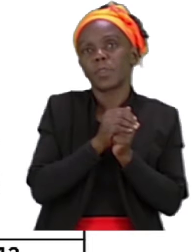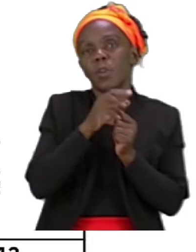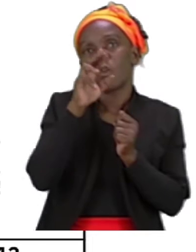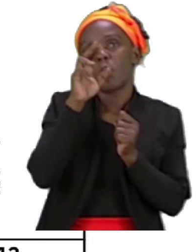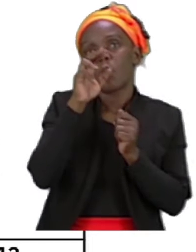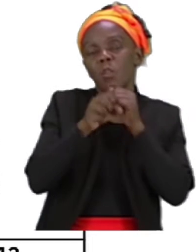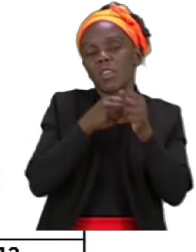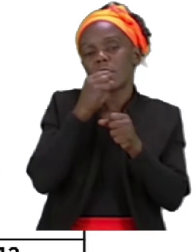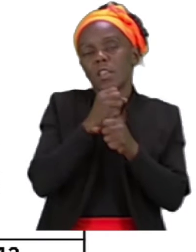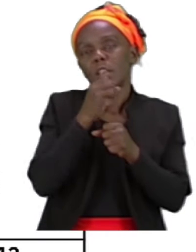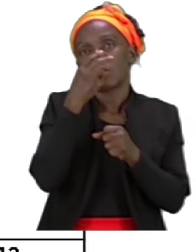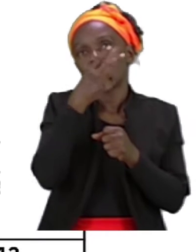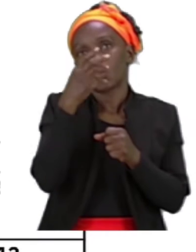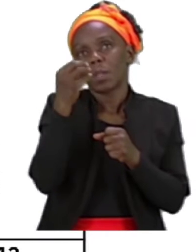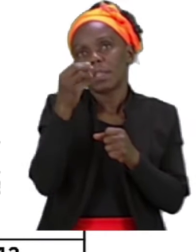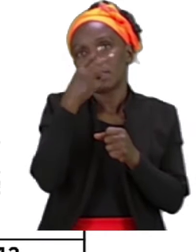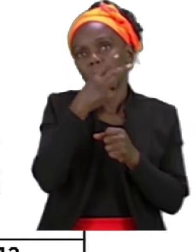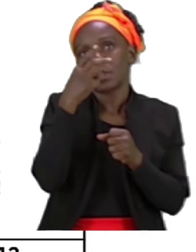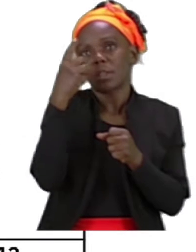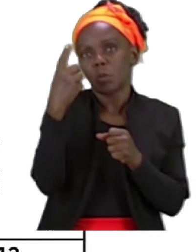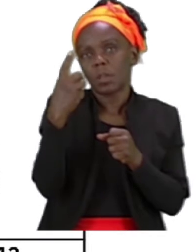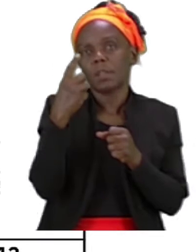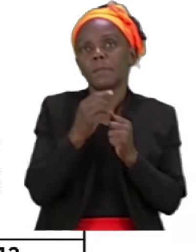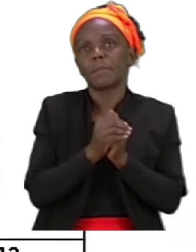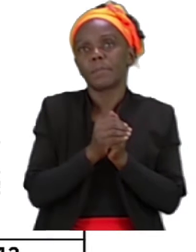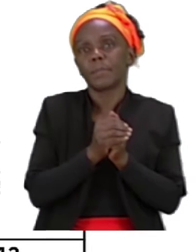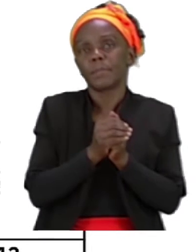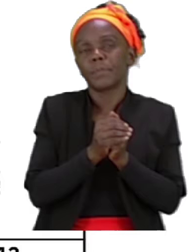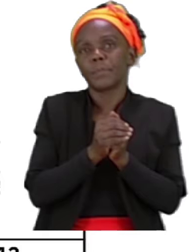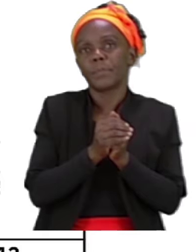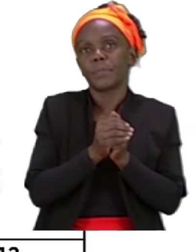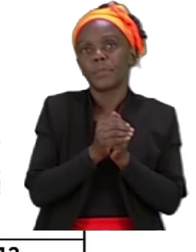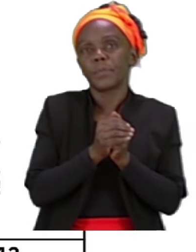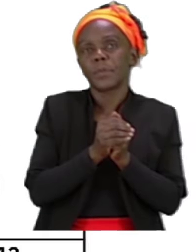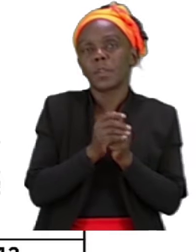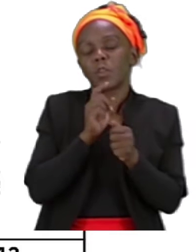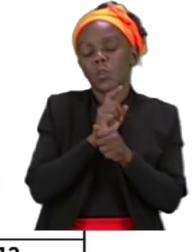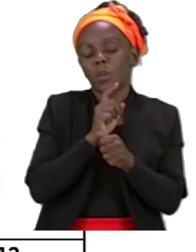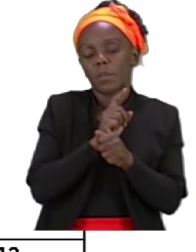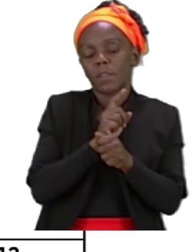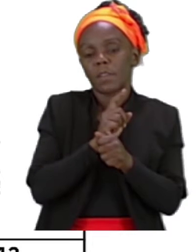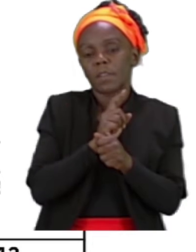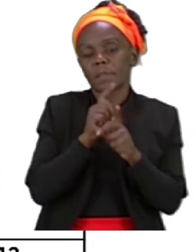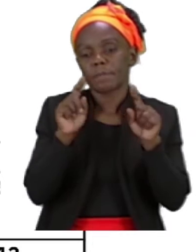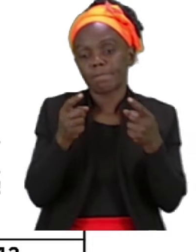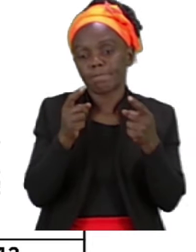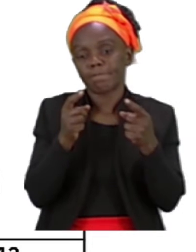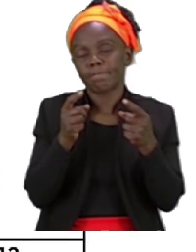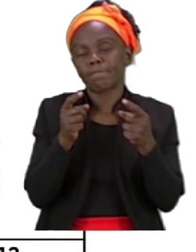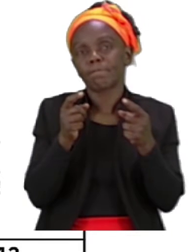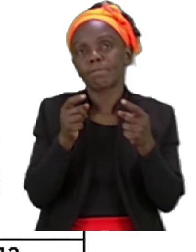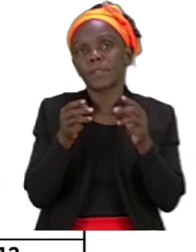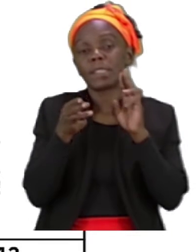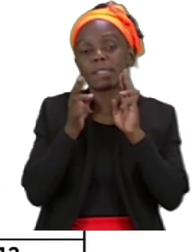date. So the first thing we need to do is discuss the season. The season that we are in,